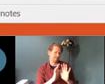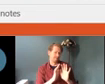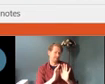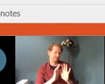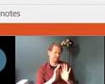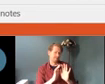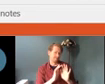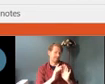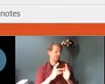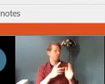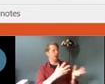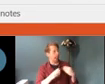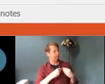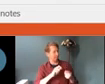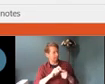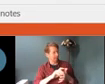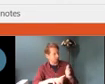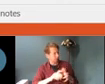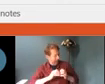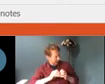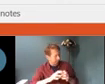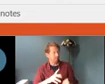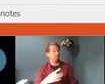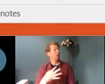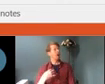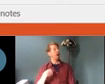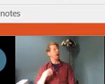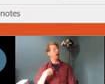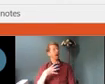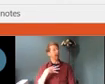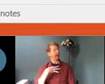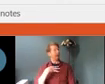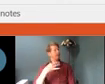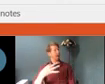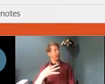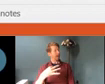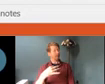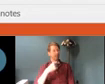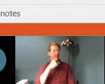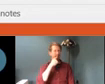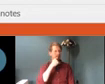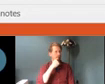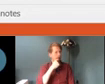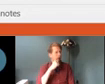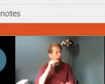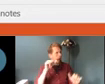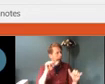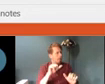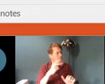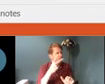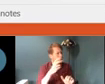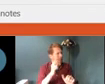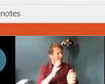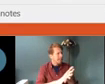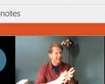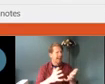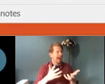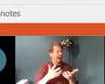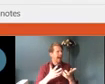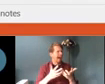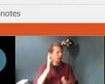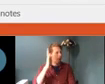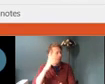together as my PhD. When I was invited, I was a bit worried about 20 minutes limit. Who knows how I talked, and you